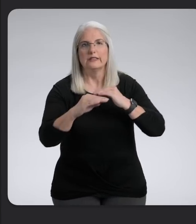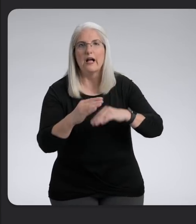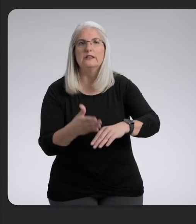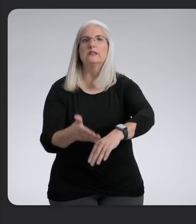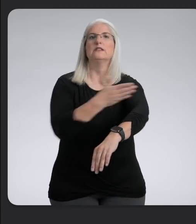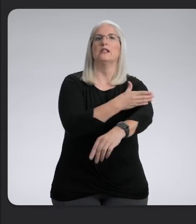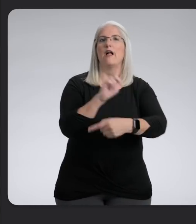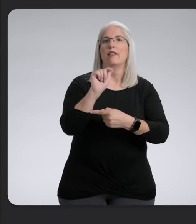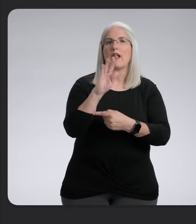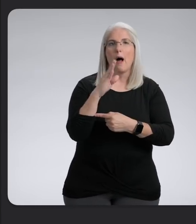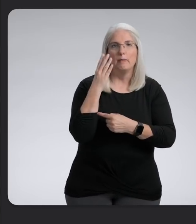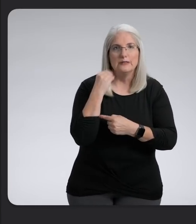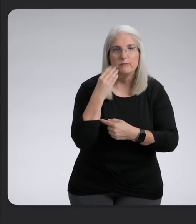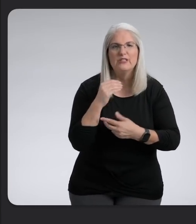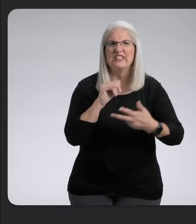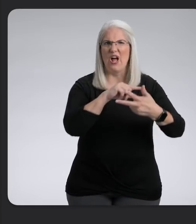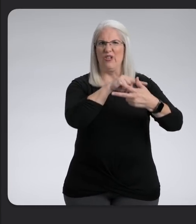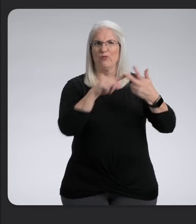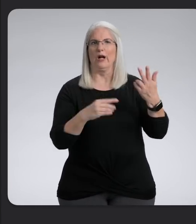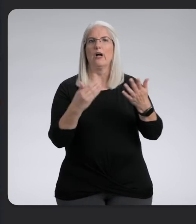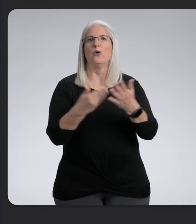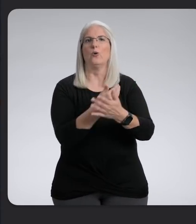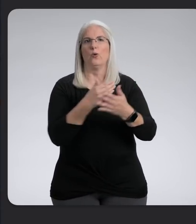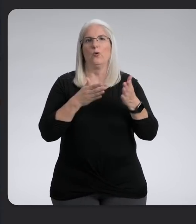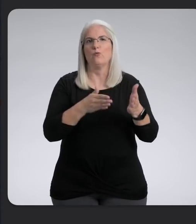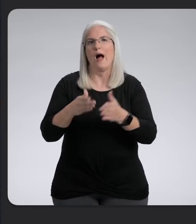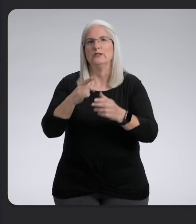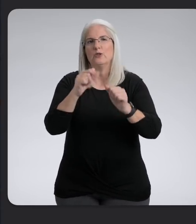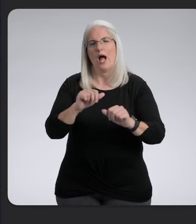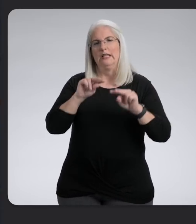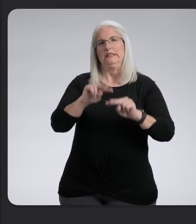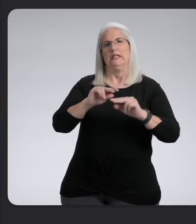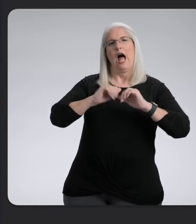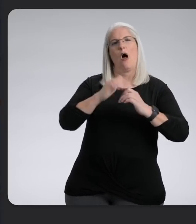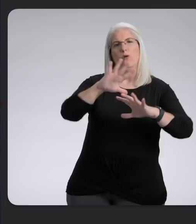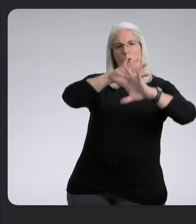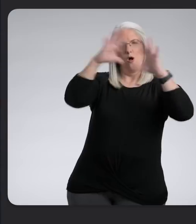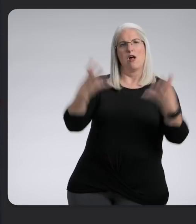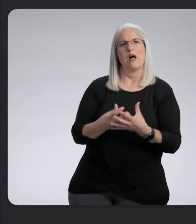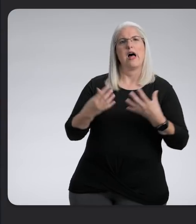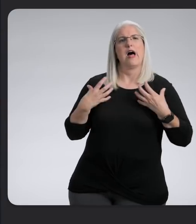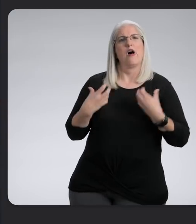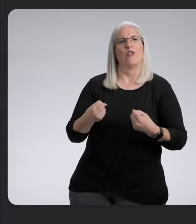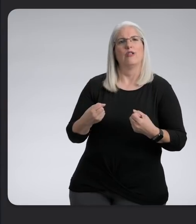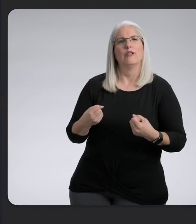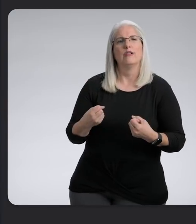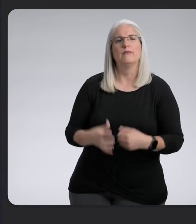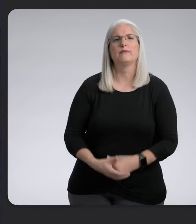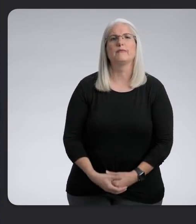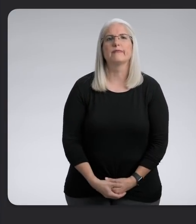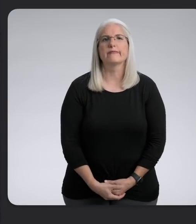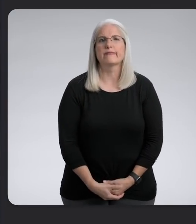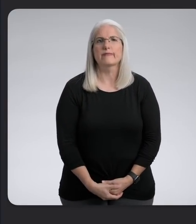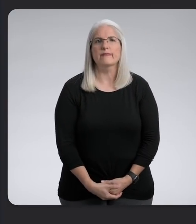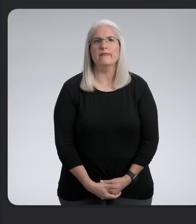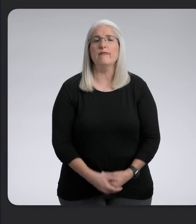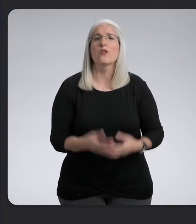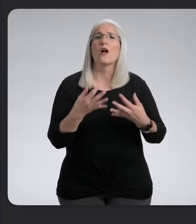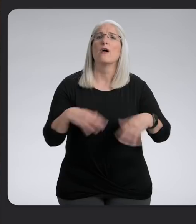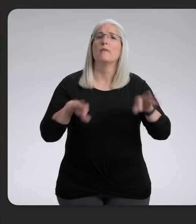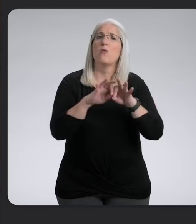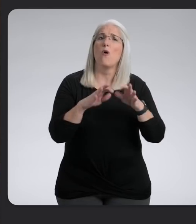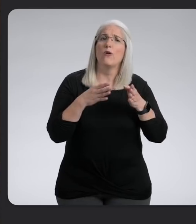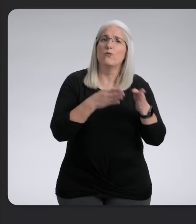ways to see changes in your overall health. Another really important part of managing your health is having meaningful conversations with your